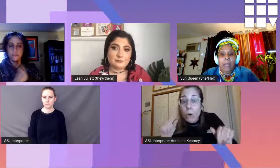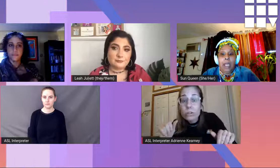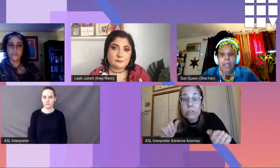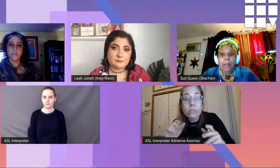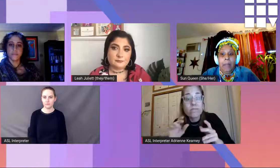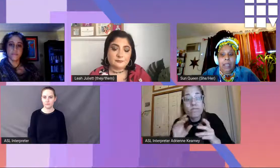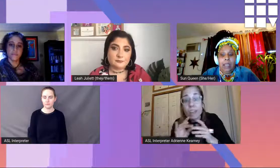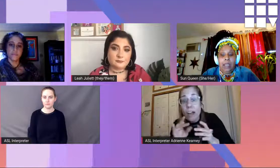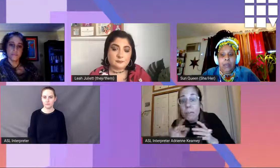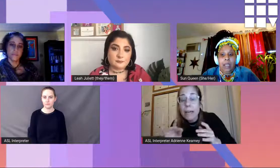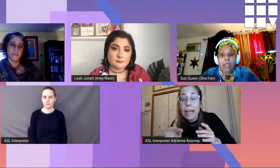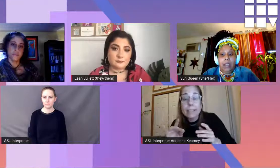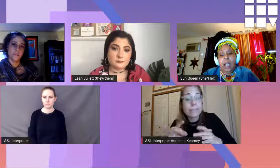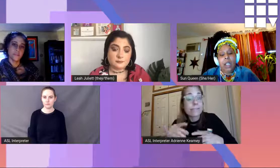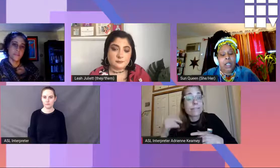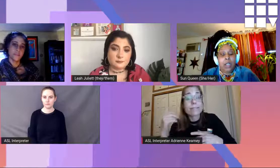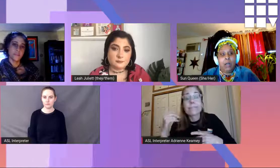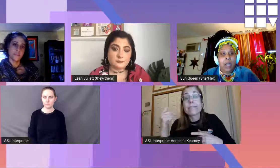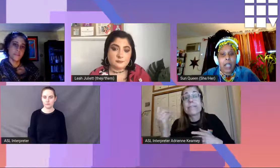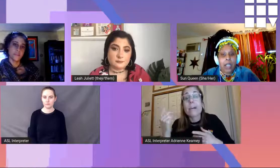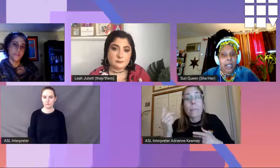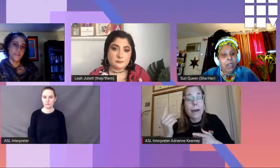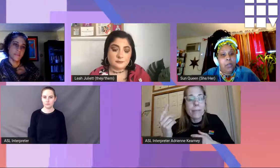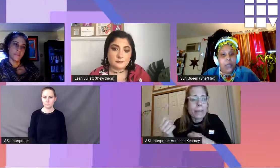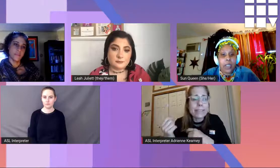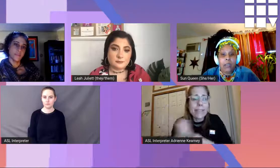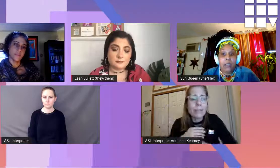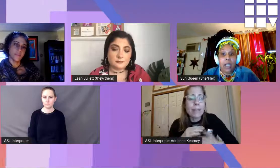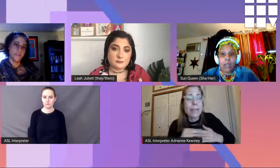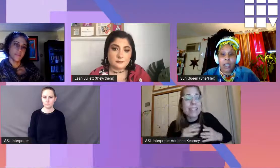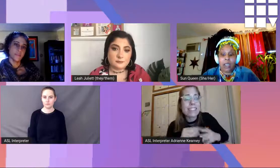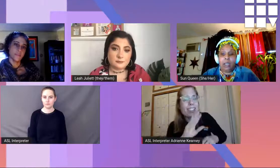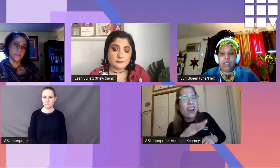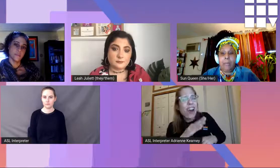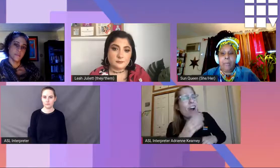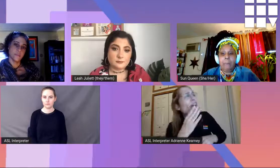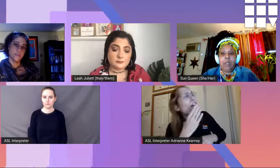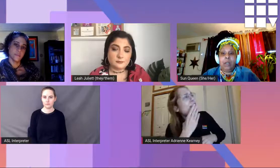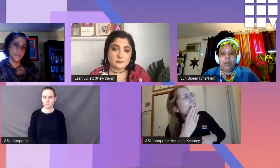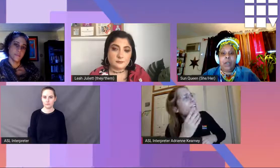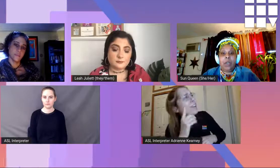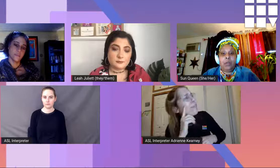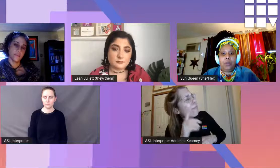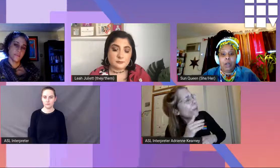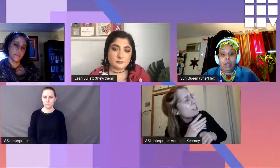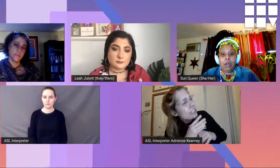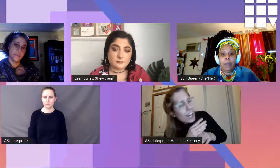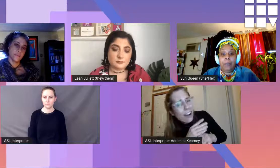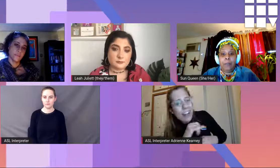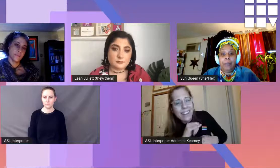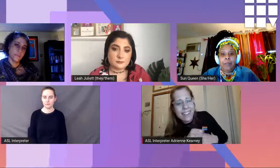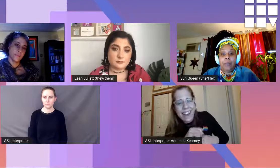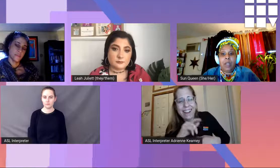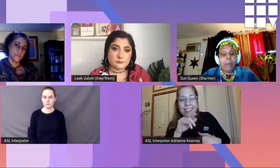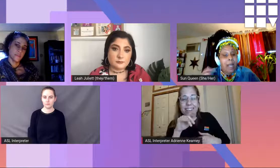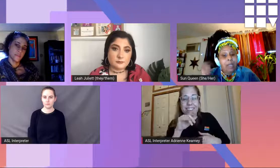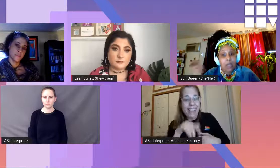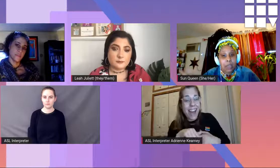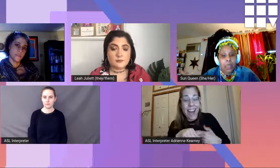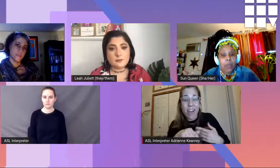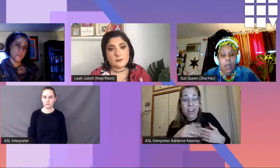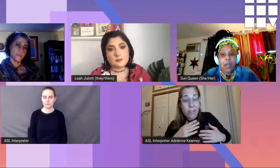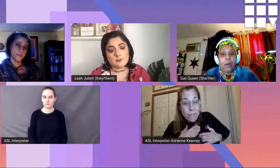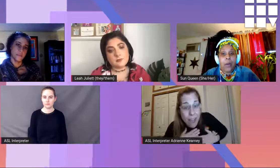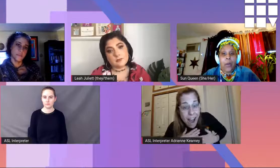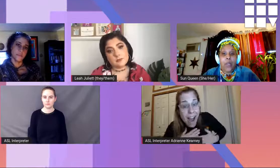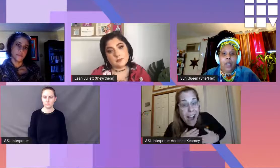someone may message me and like, hey, thank you for sharing that, because, those are my